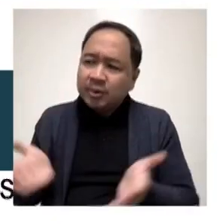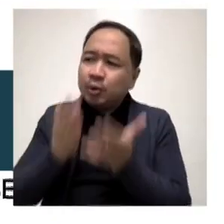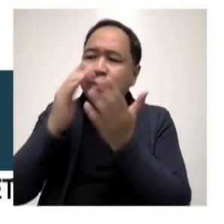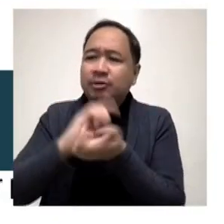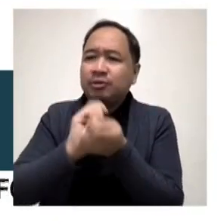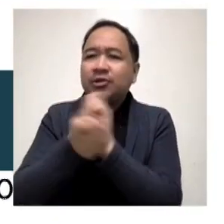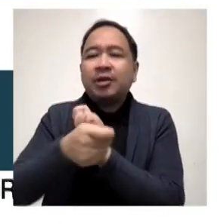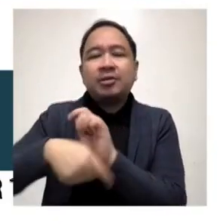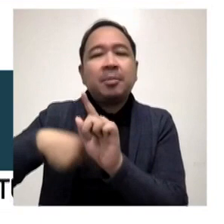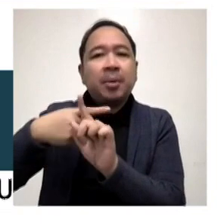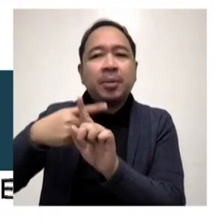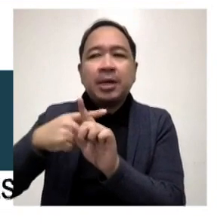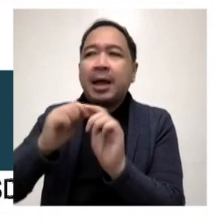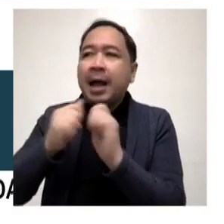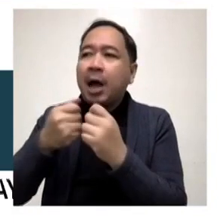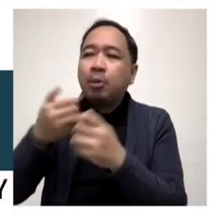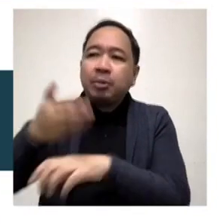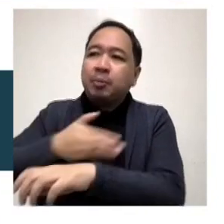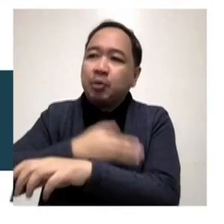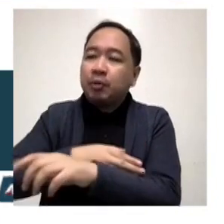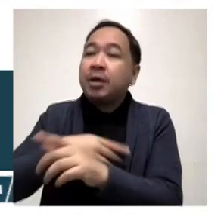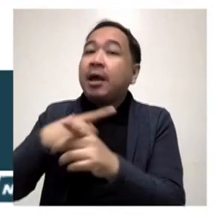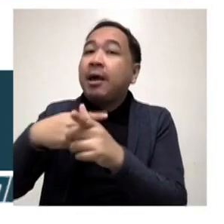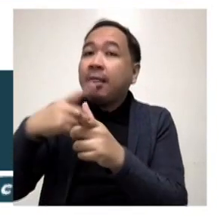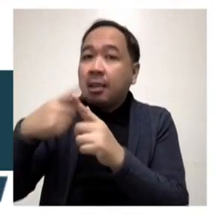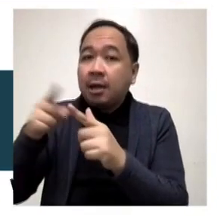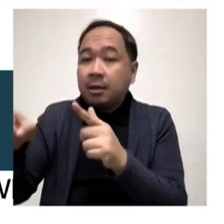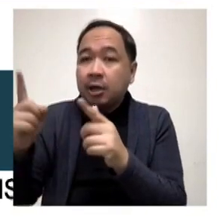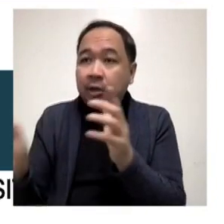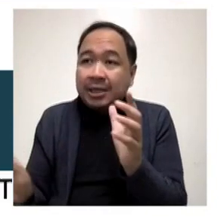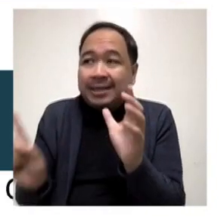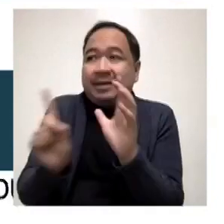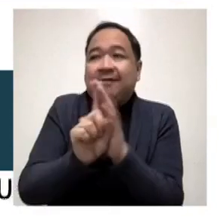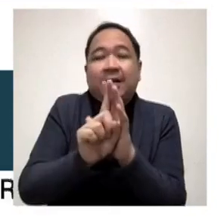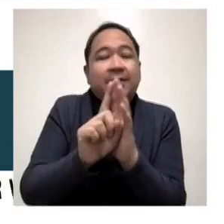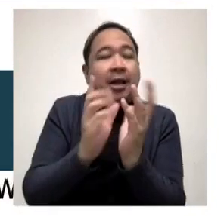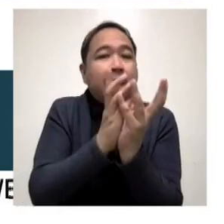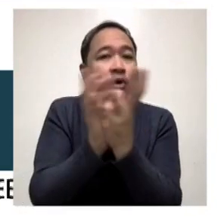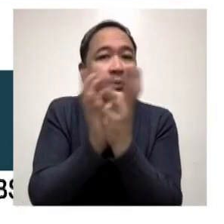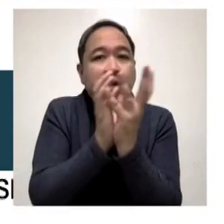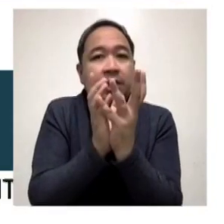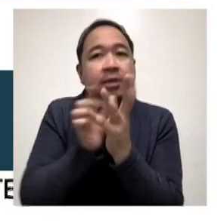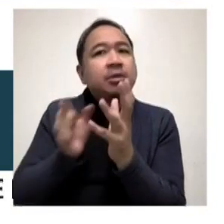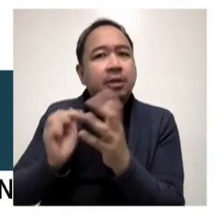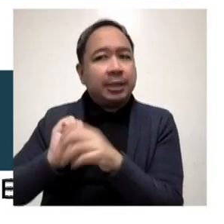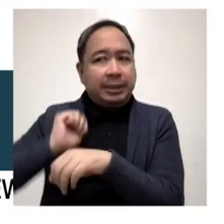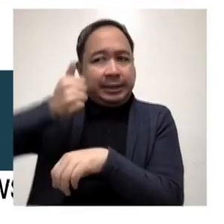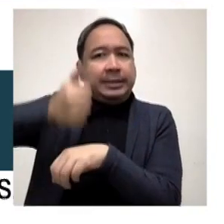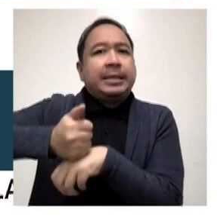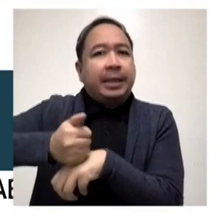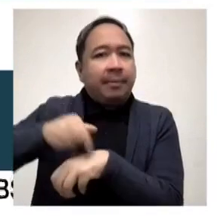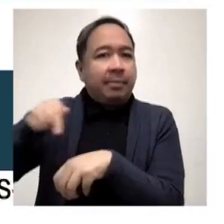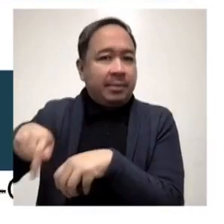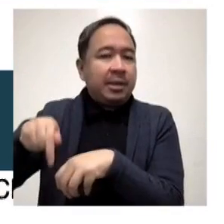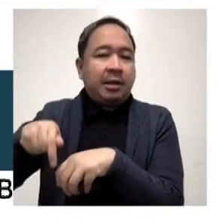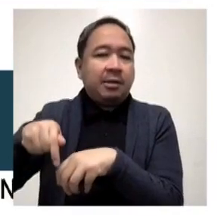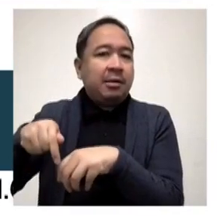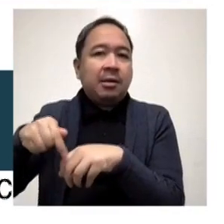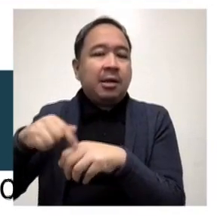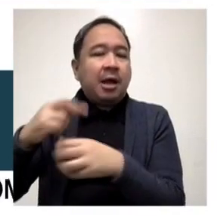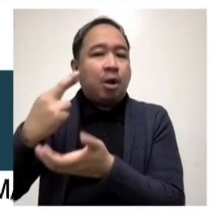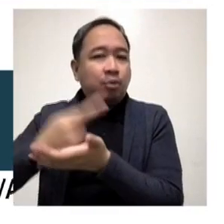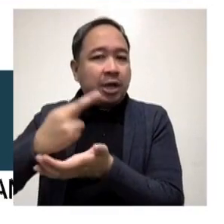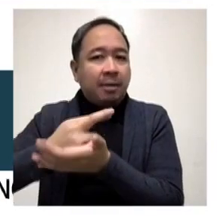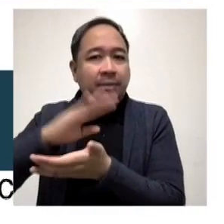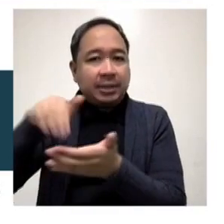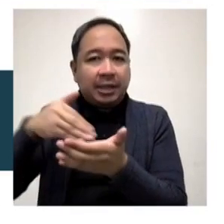reintegrated back into the community. Mm. So we are setting this up for them. We will fund this for them, and we will make